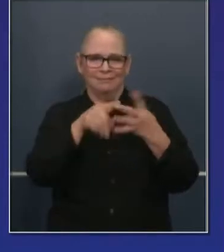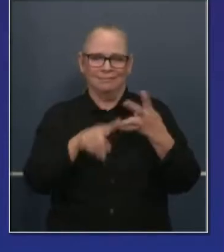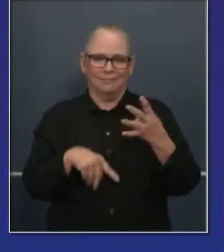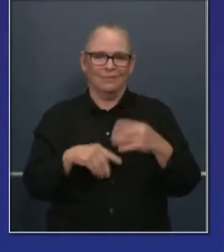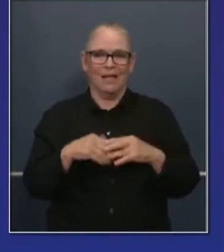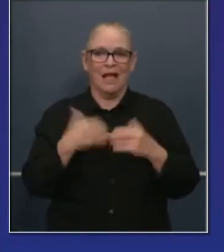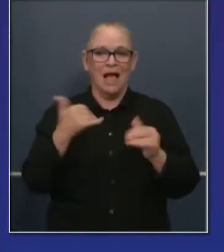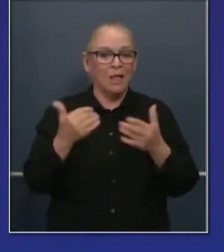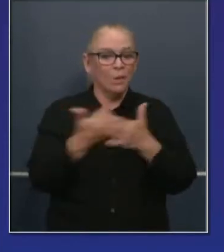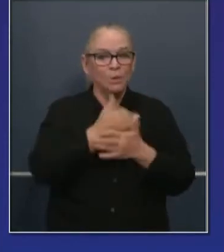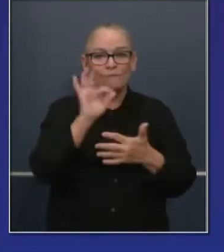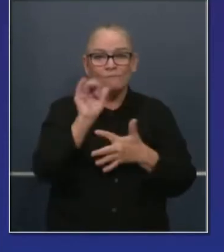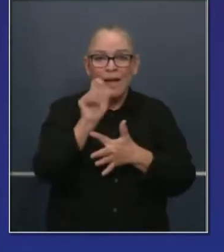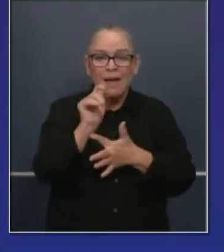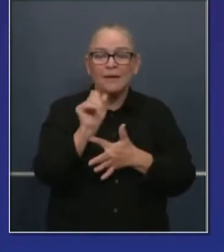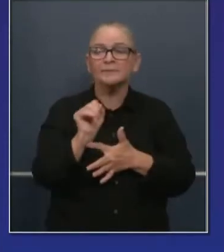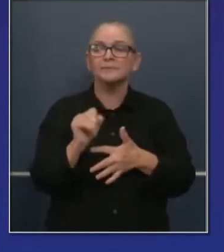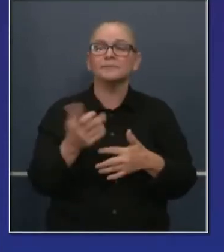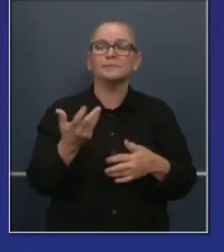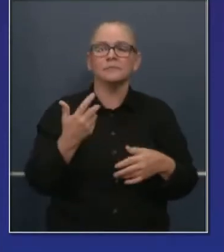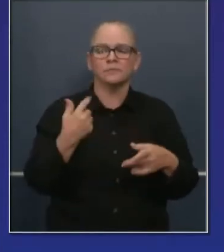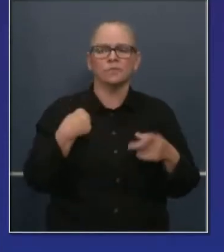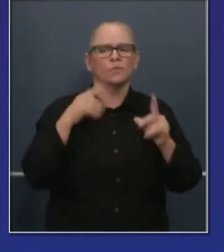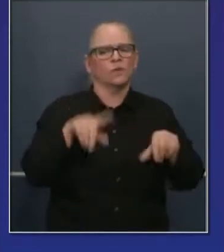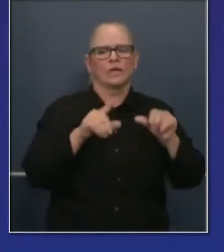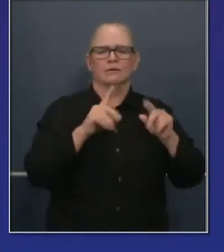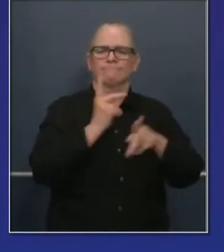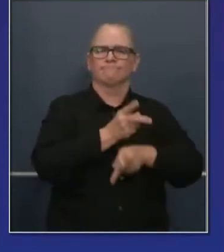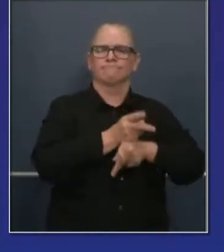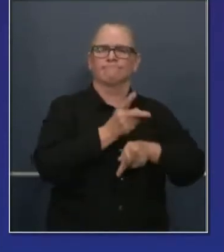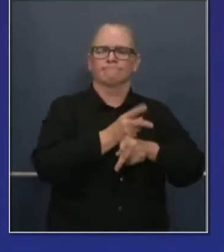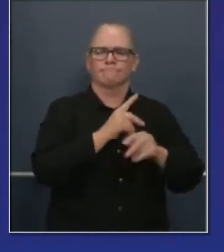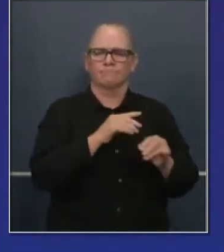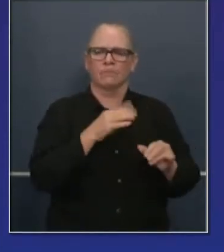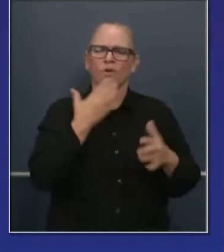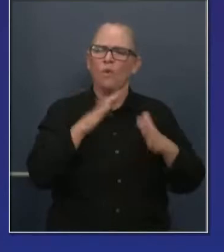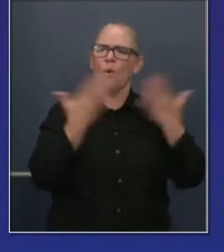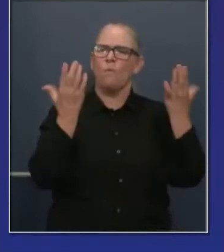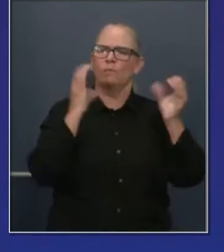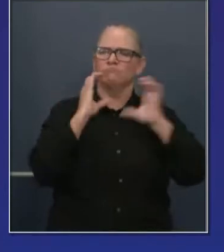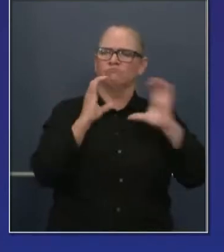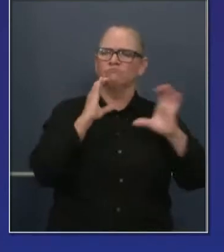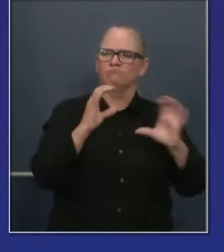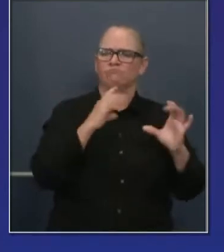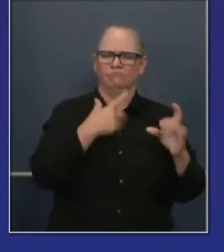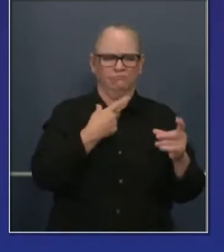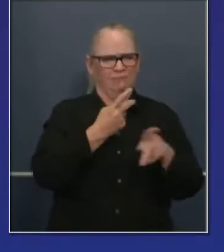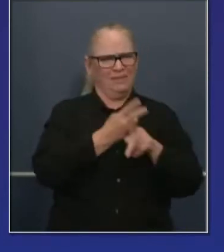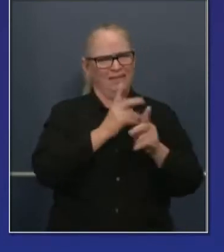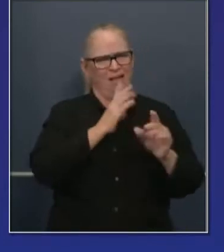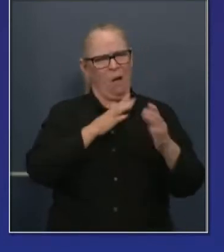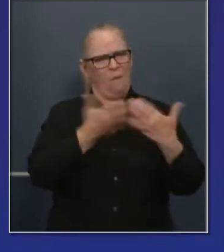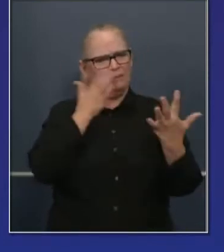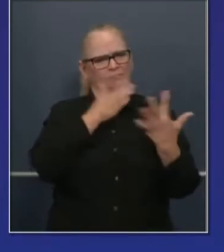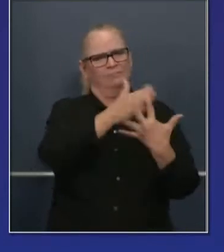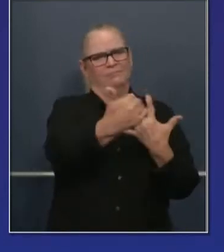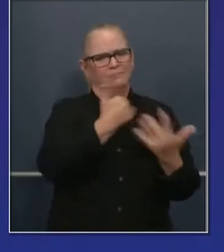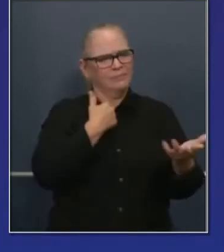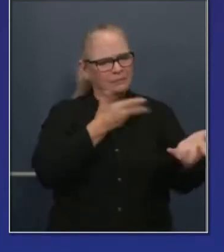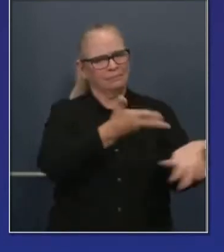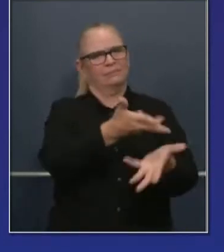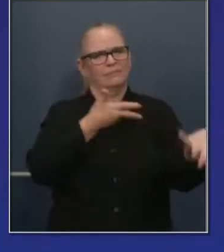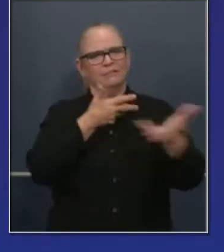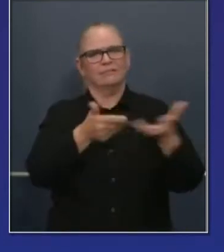definition we maintain an openness and a willingness to engage and to dialogue. And so it's a way